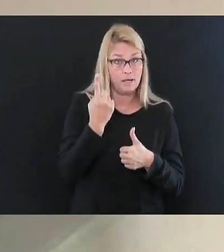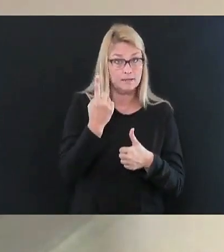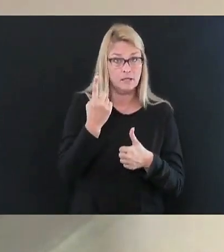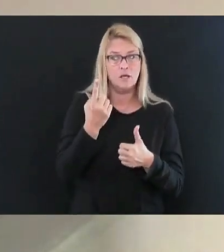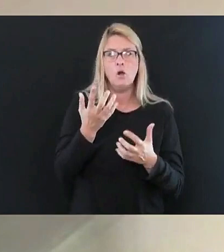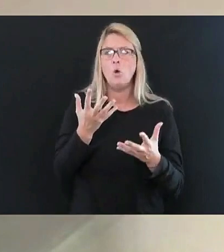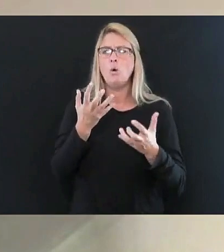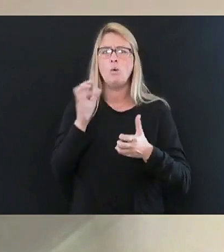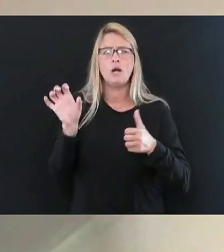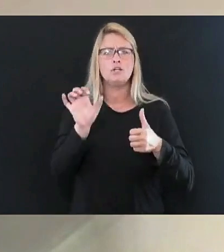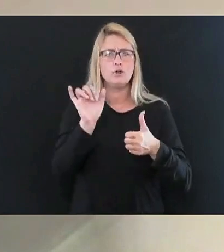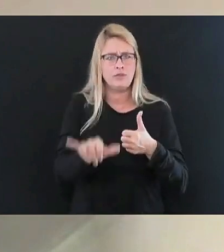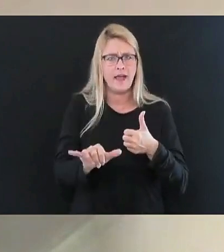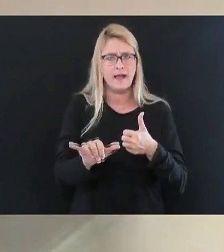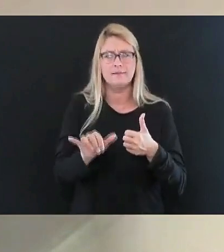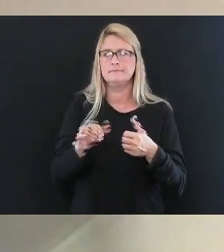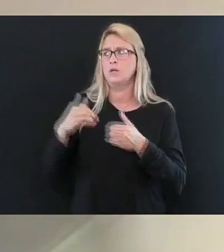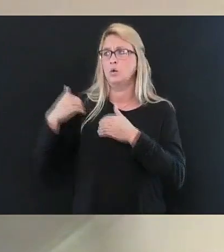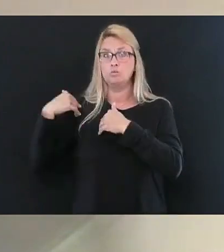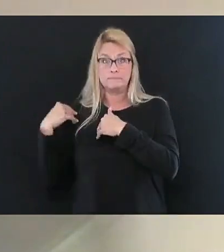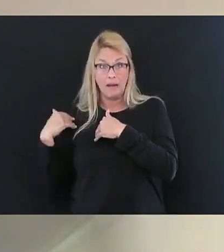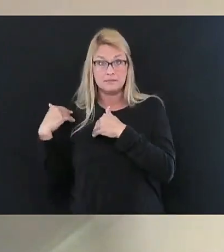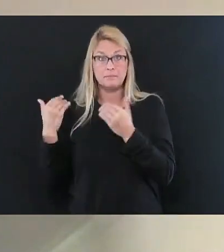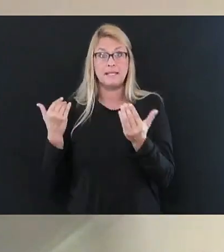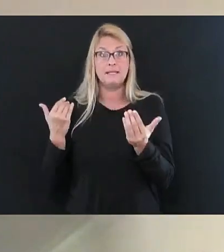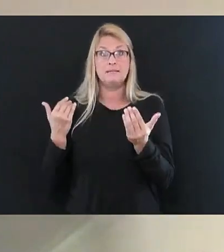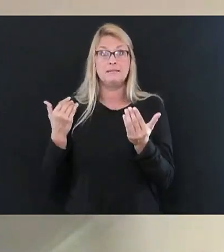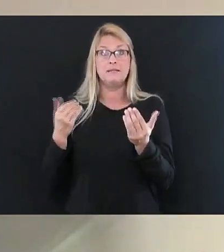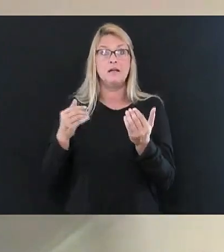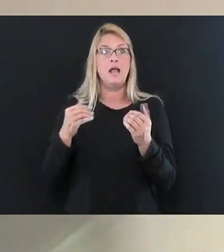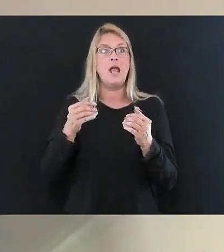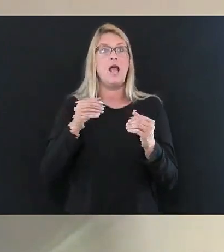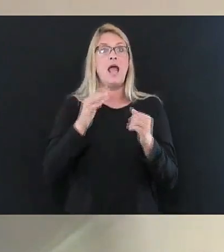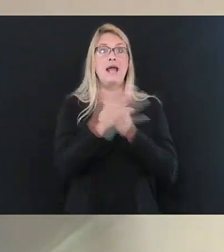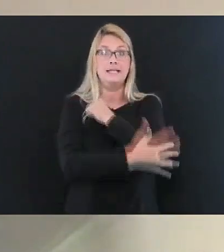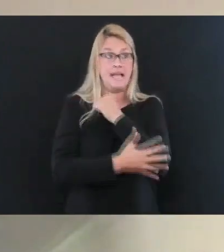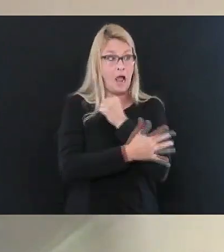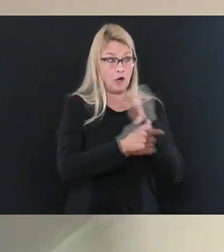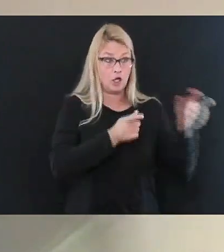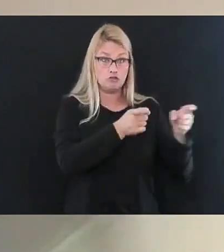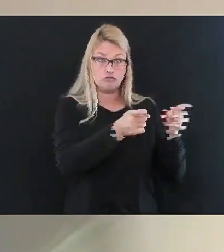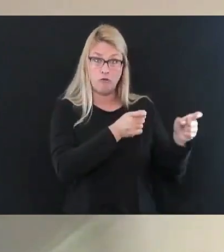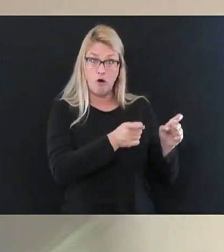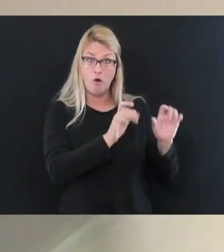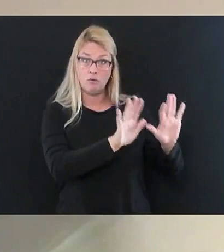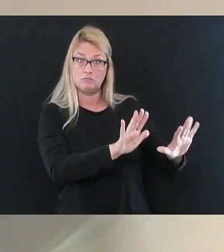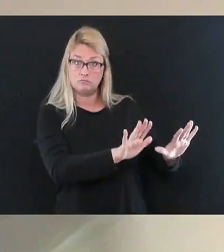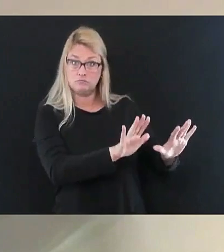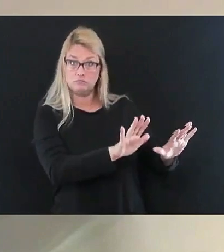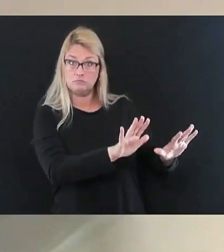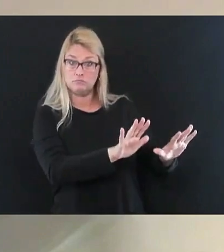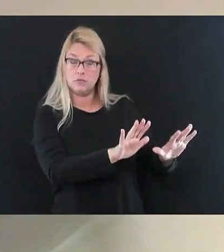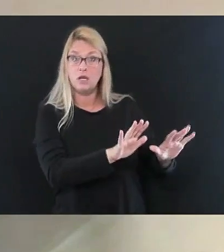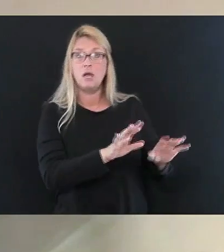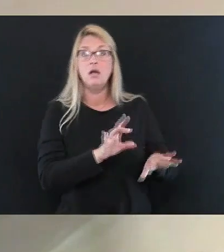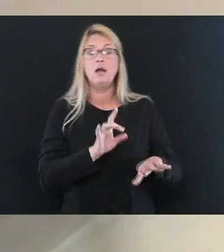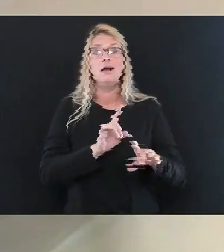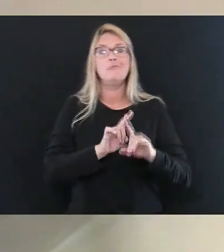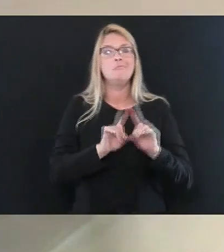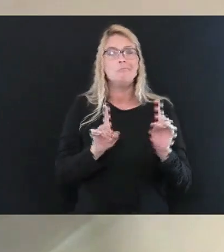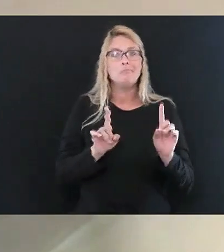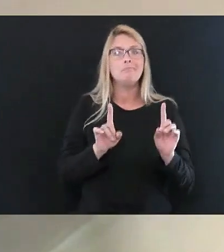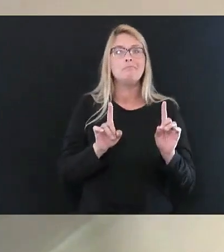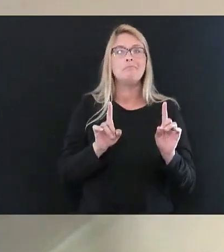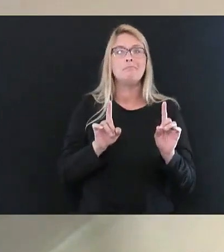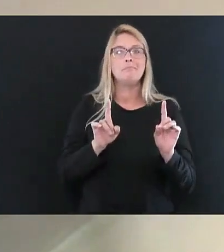responsible, that is directed at the county level, more precise, but also is going to be related